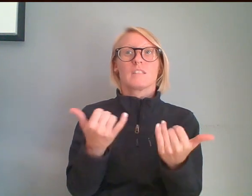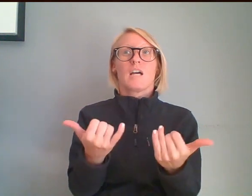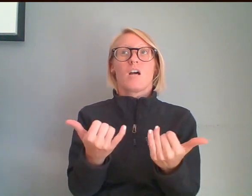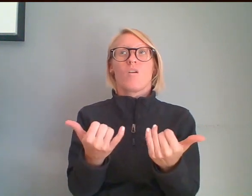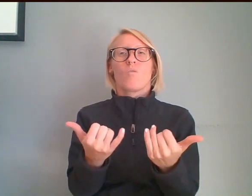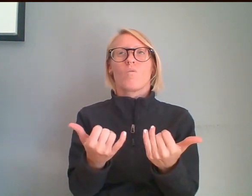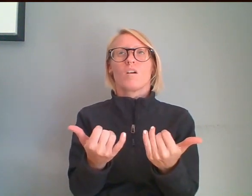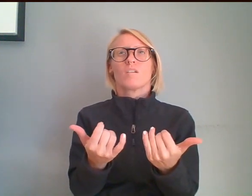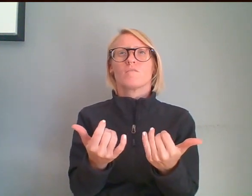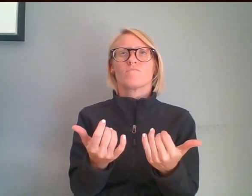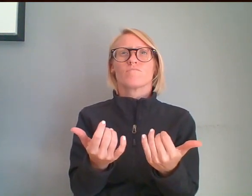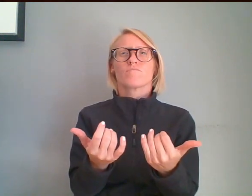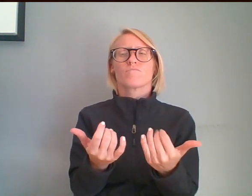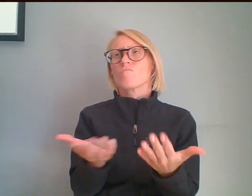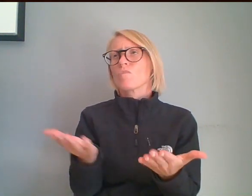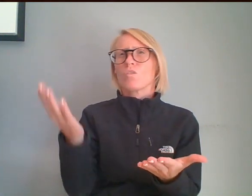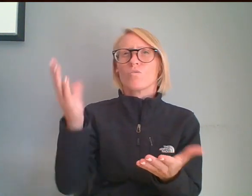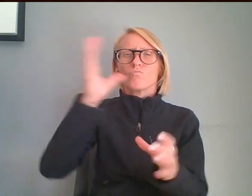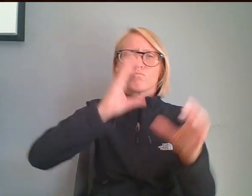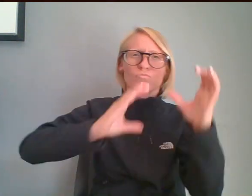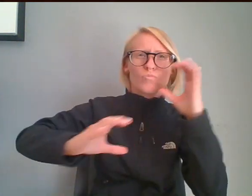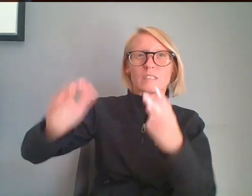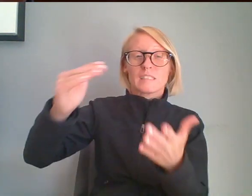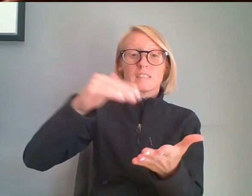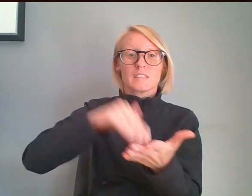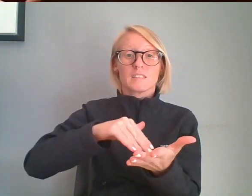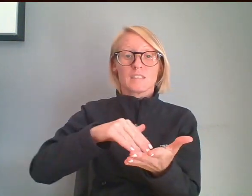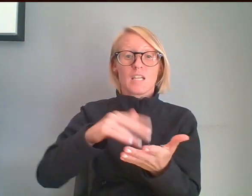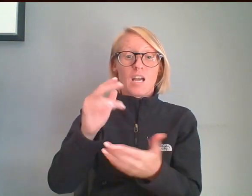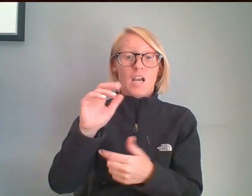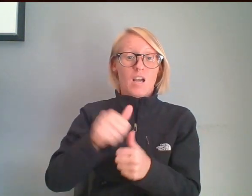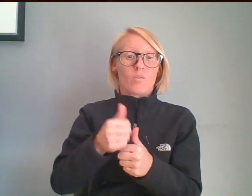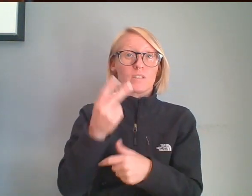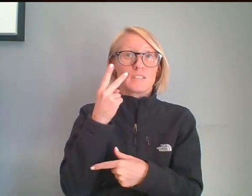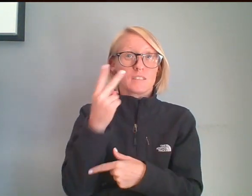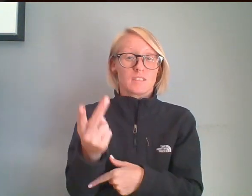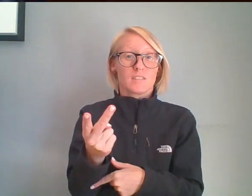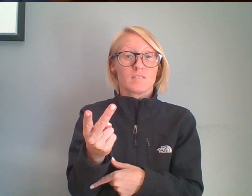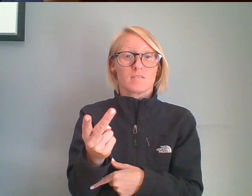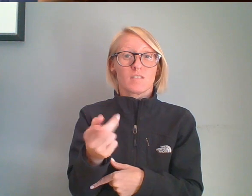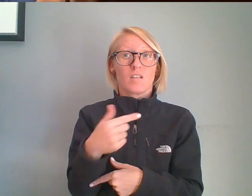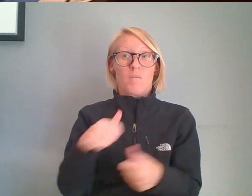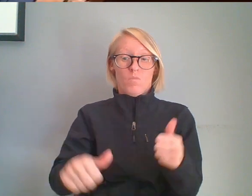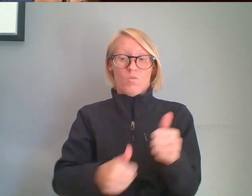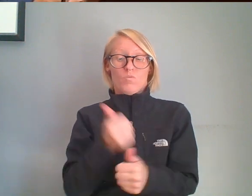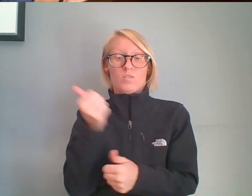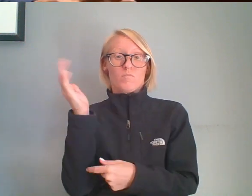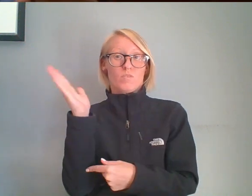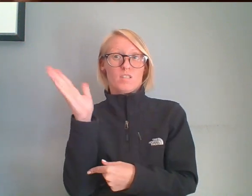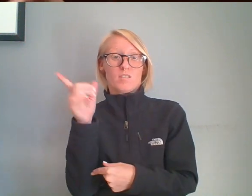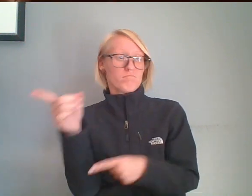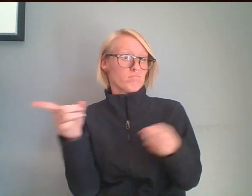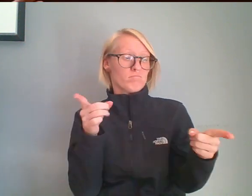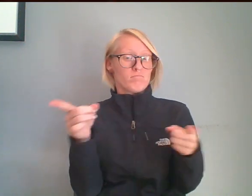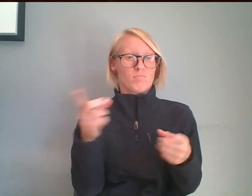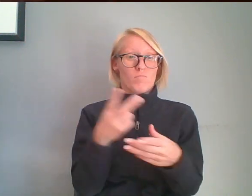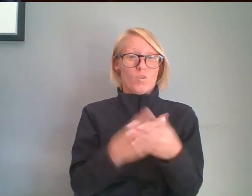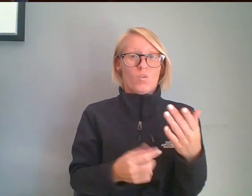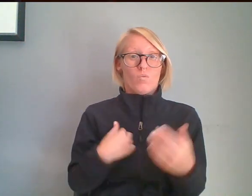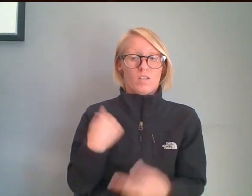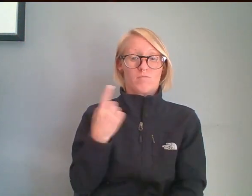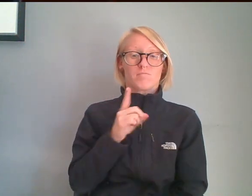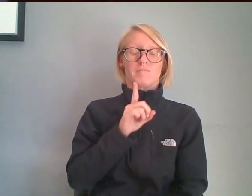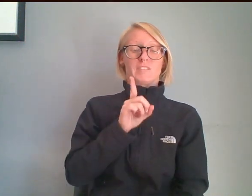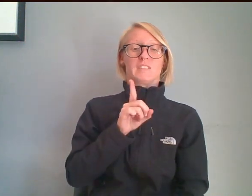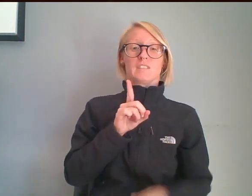you see the speaking situation. Most of us, when we are up presenting, planned or spontaneous, we feel that we